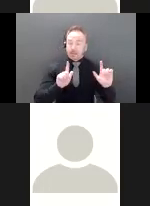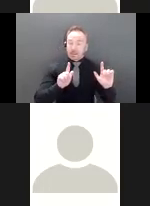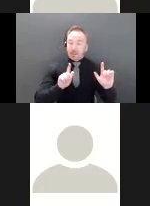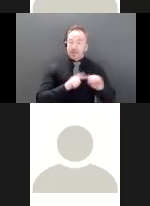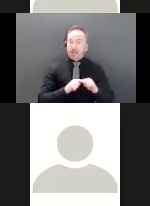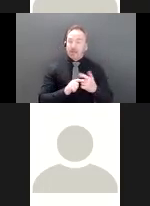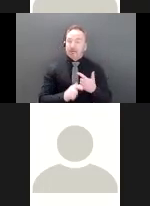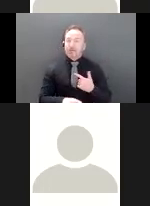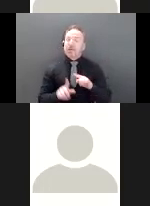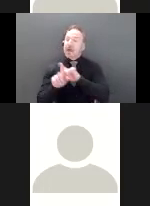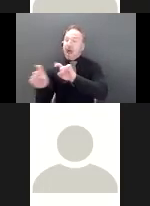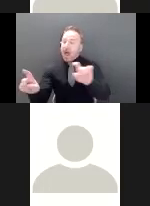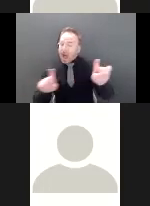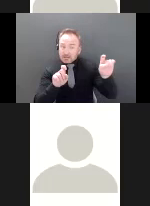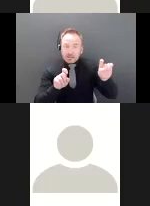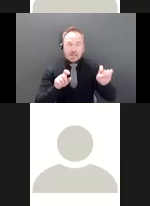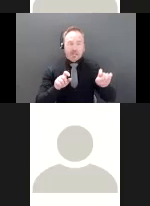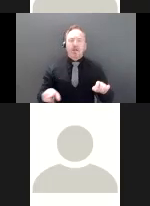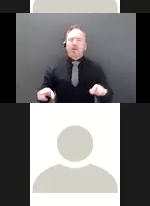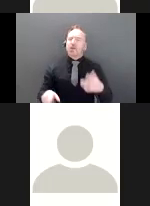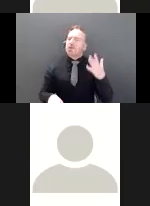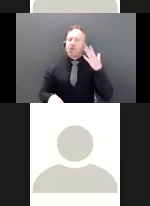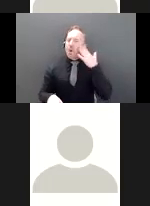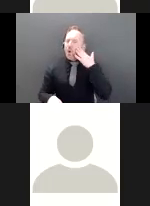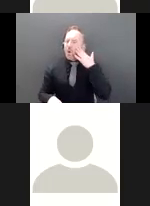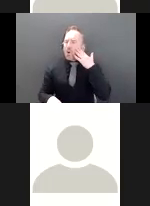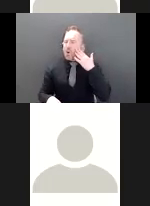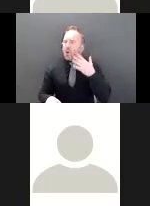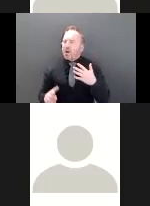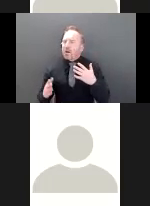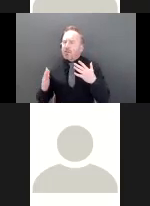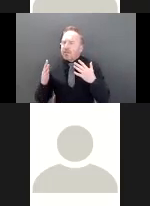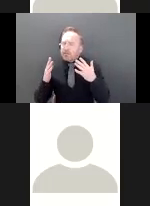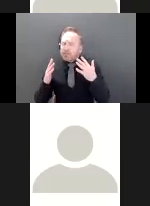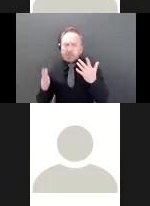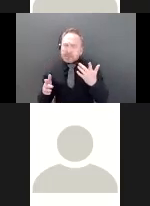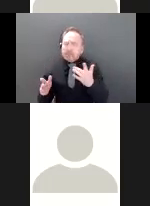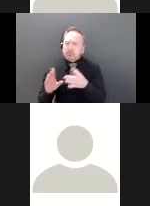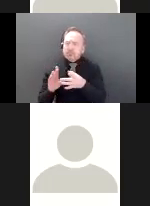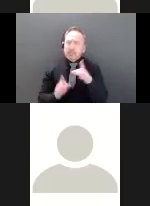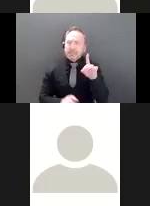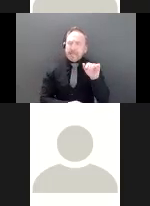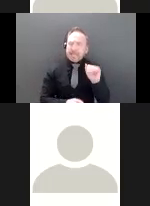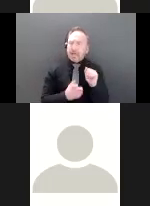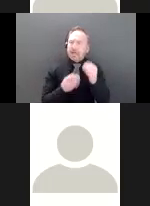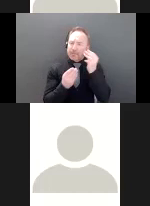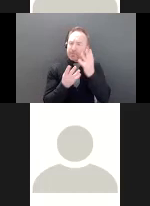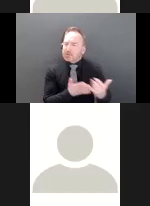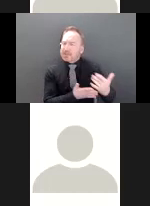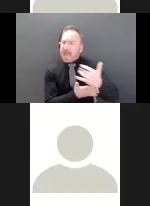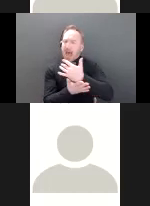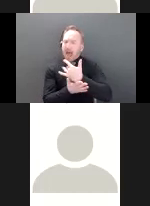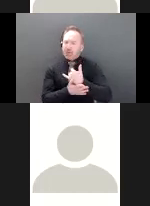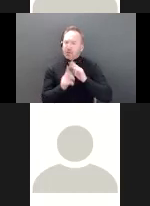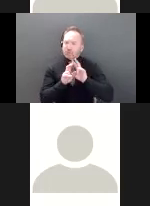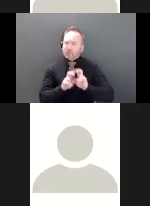asked Ontarians what they know about, and this really aligns with data that we've collected through different presentations. When we